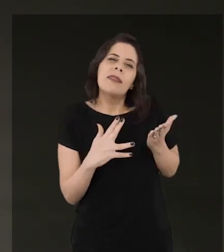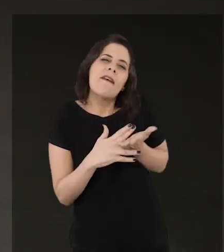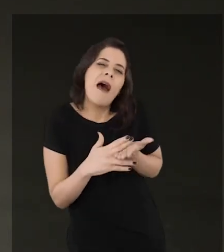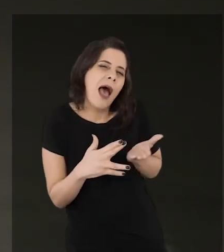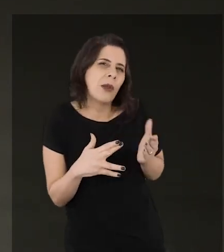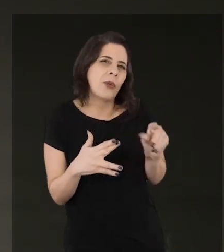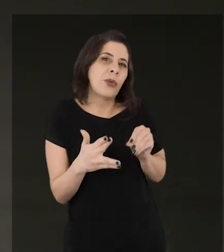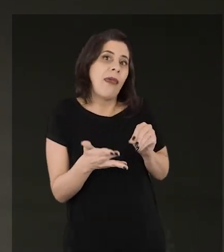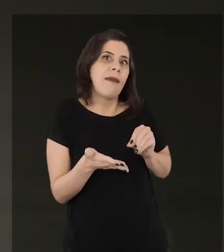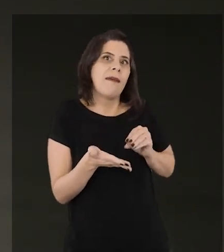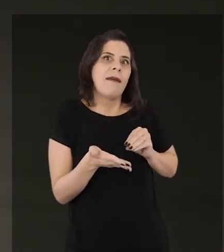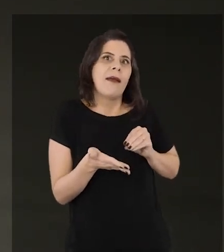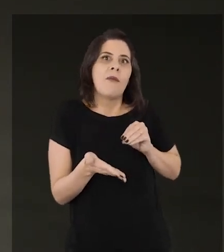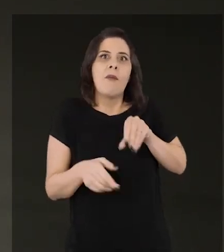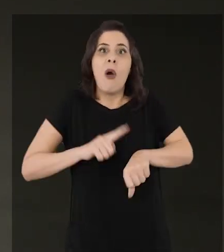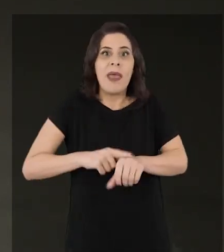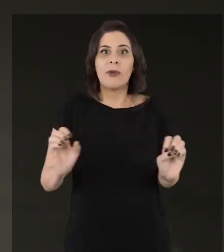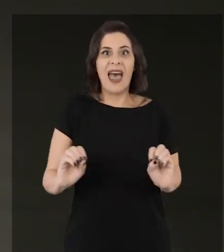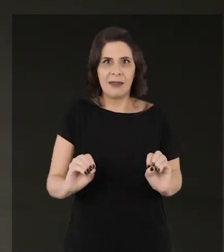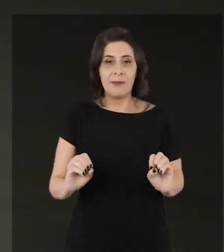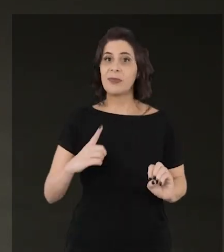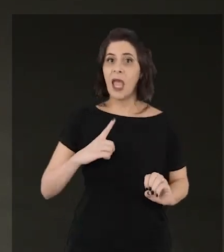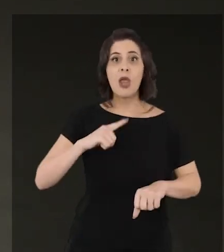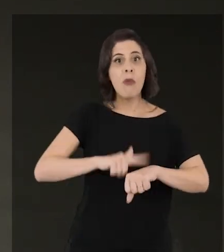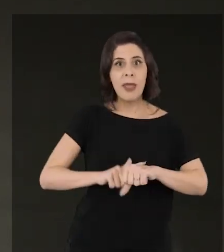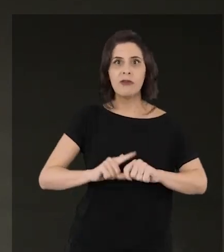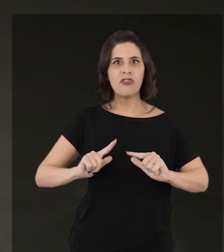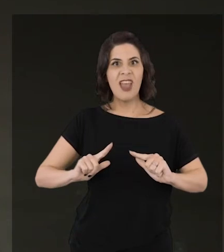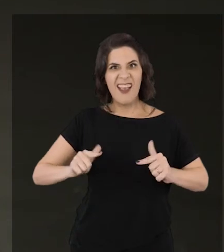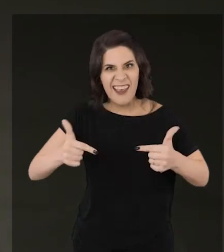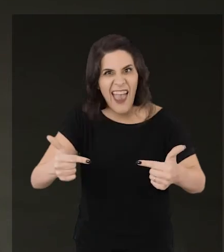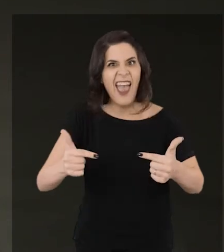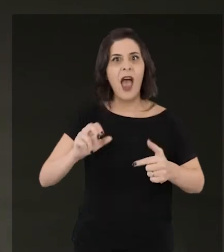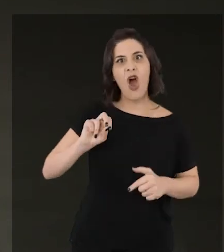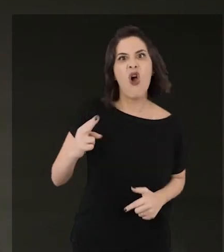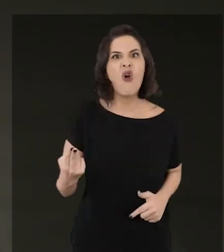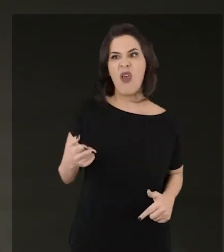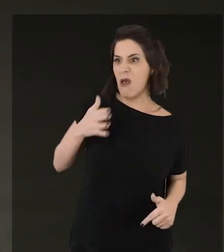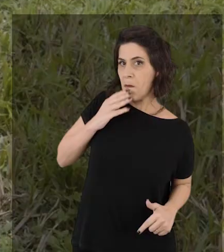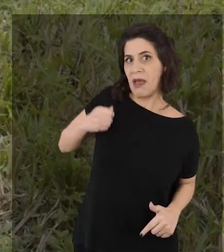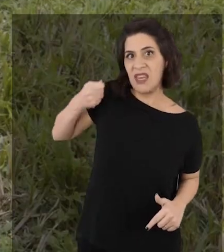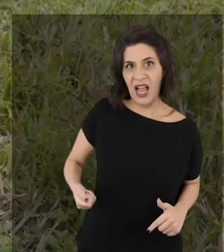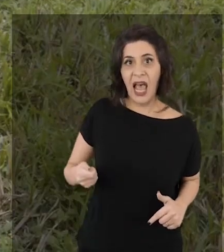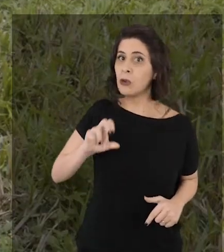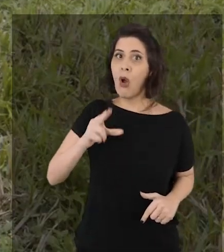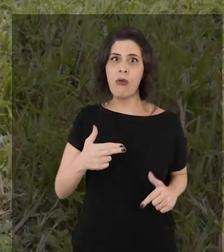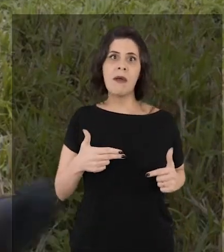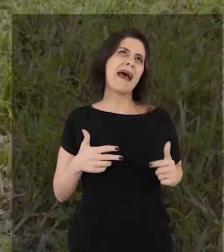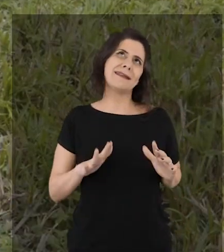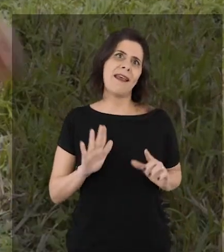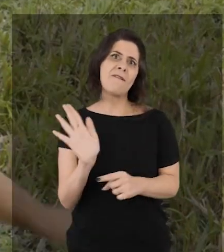it's ostensibly narrates a war against patriarchy, but there is no battle. There are no battle scenes. There's